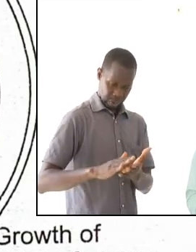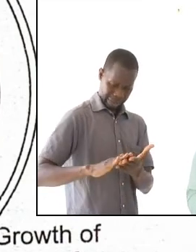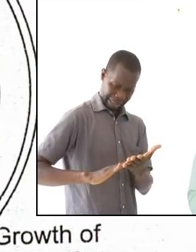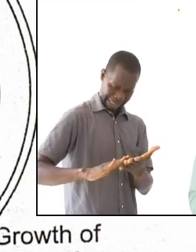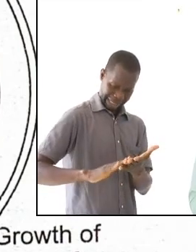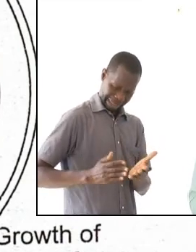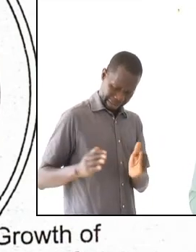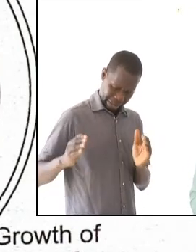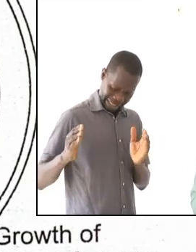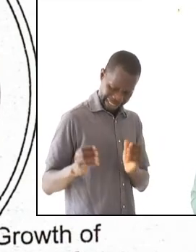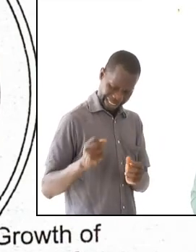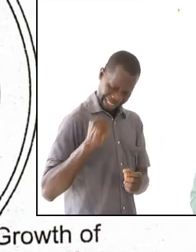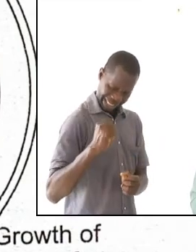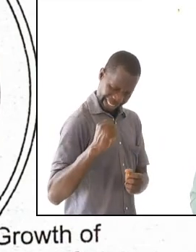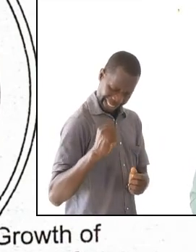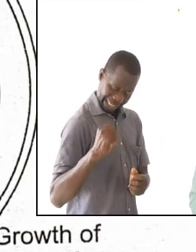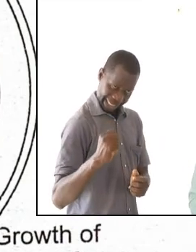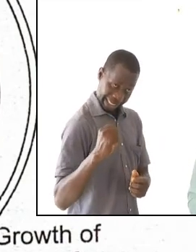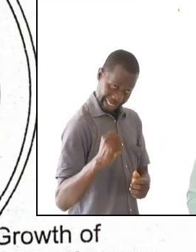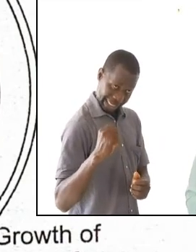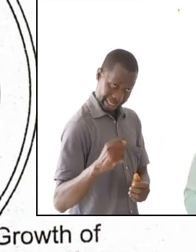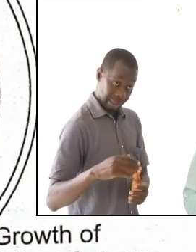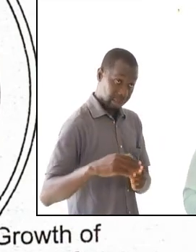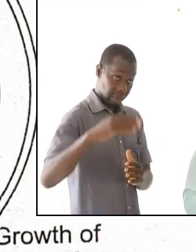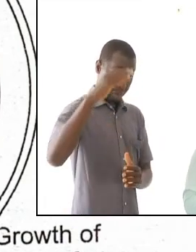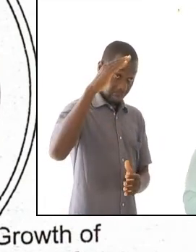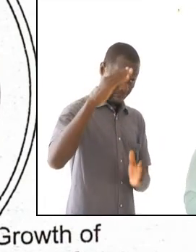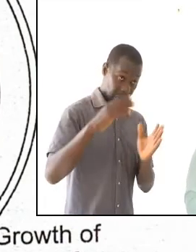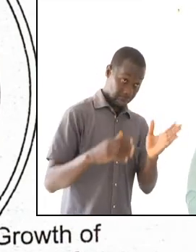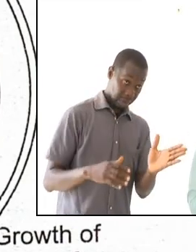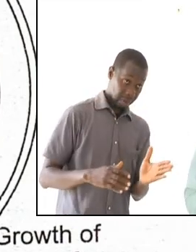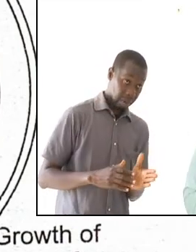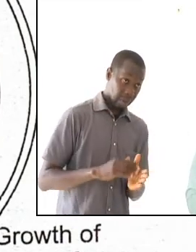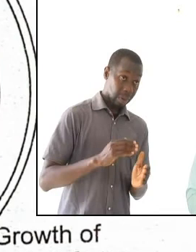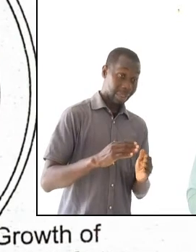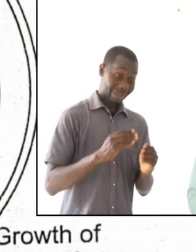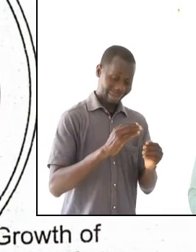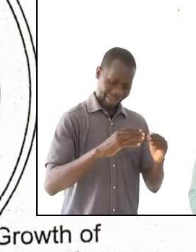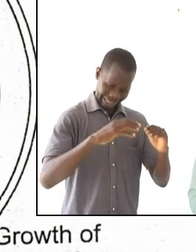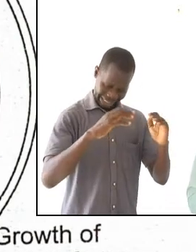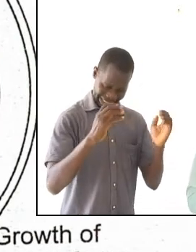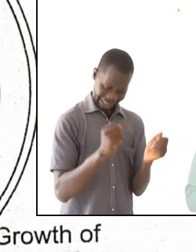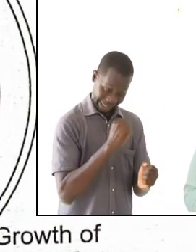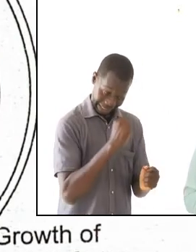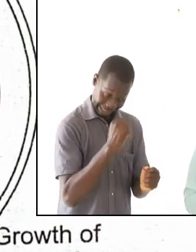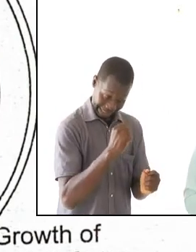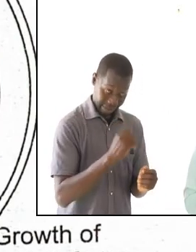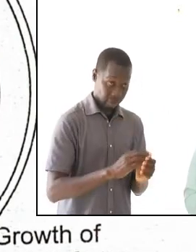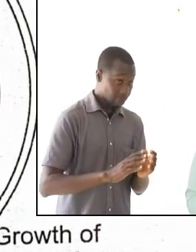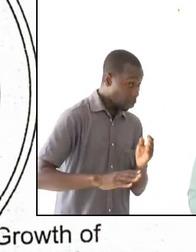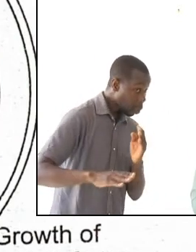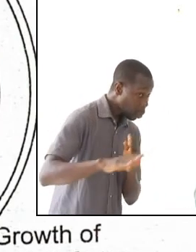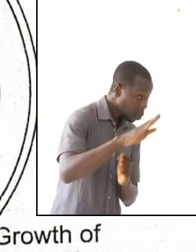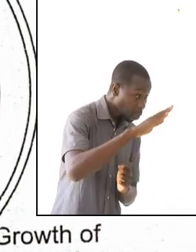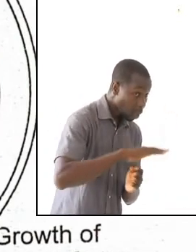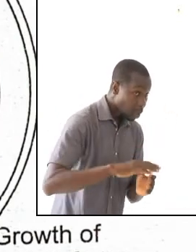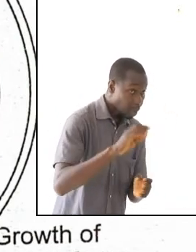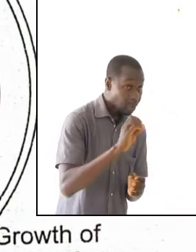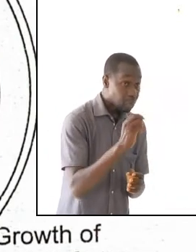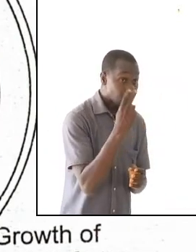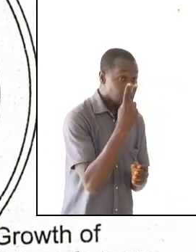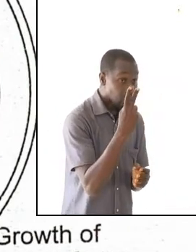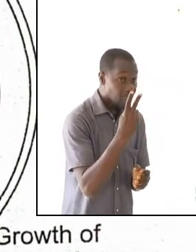and thick and thick. And by the time we go to the top left, it has reached the thickest level. This is the wall of the uterus or the